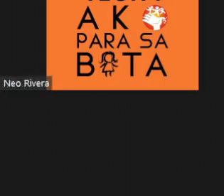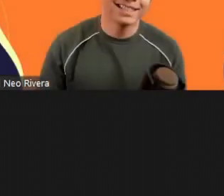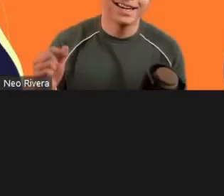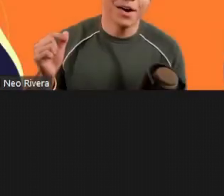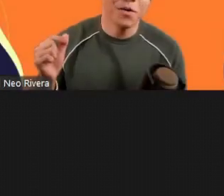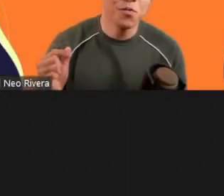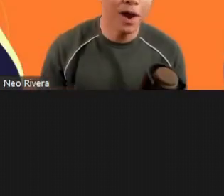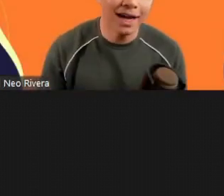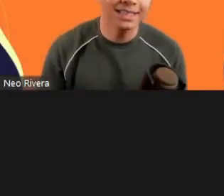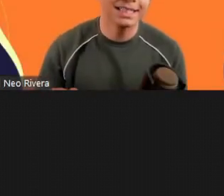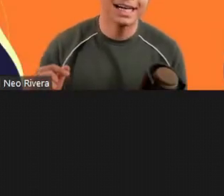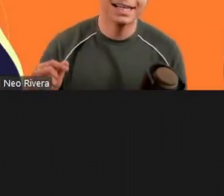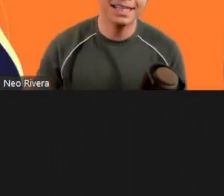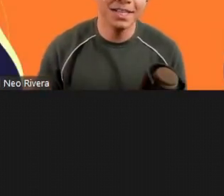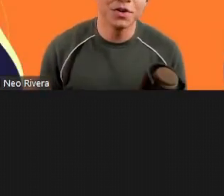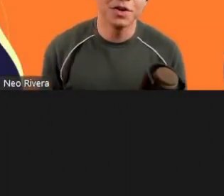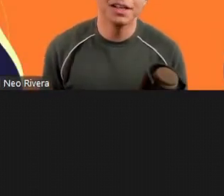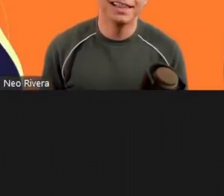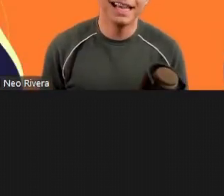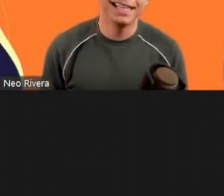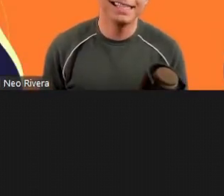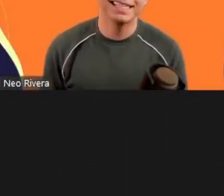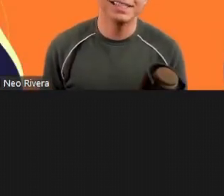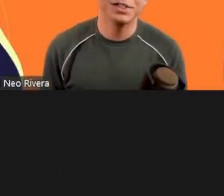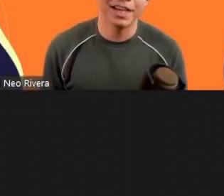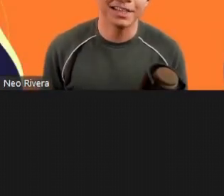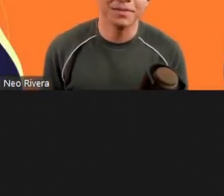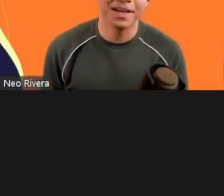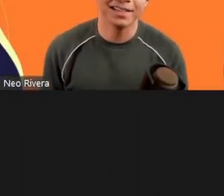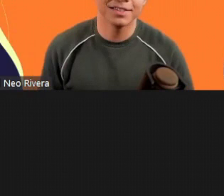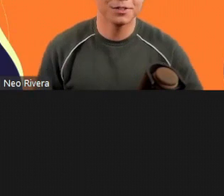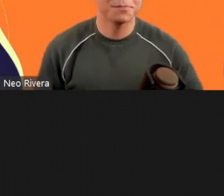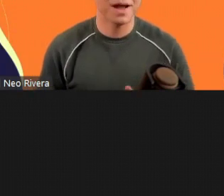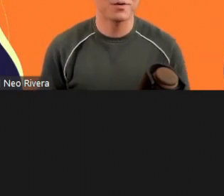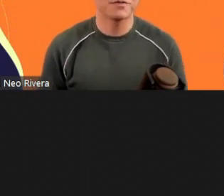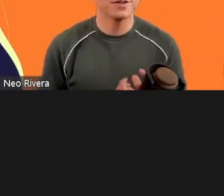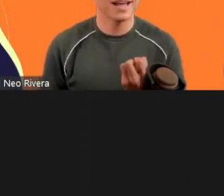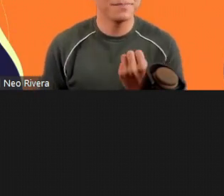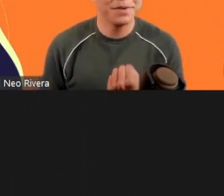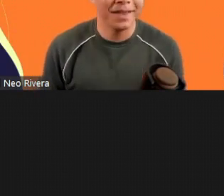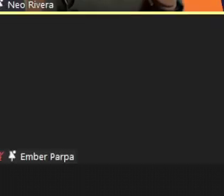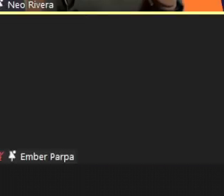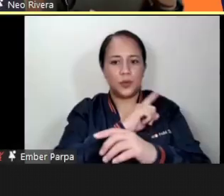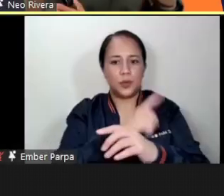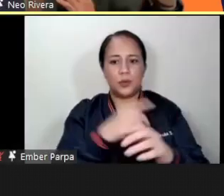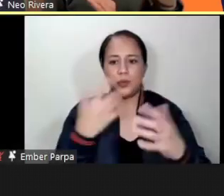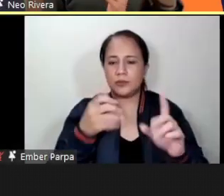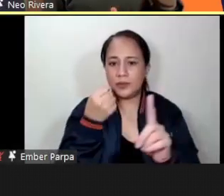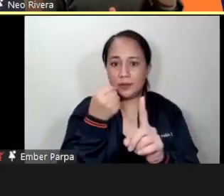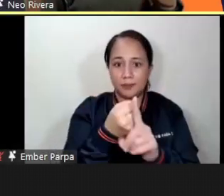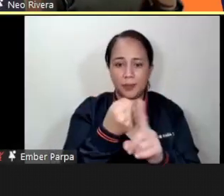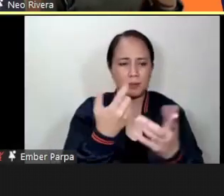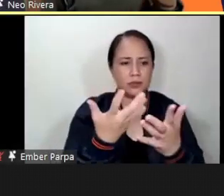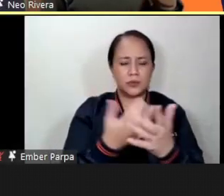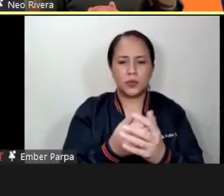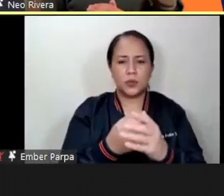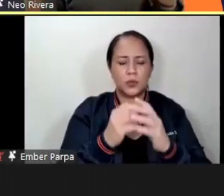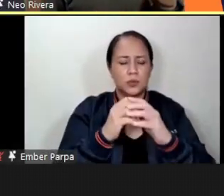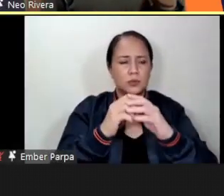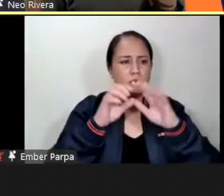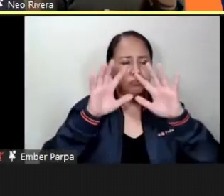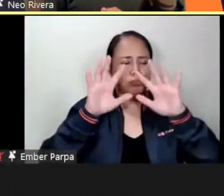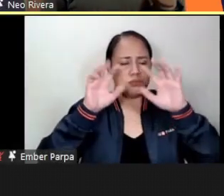And that was Anino, ladies and gentlemen. Powerful, grabe yung impact. A very well-made